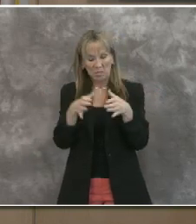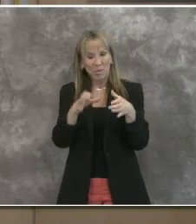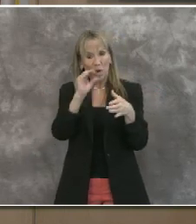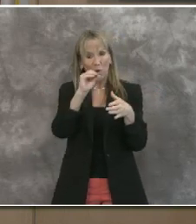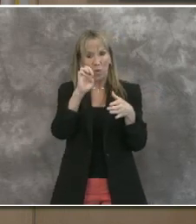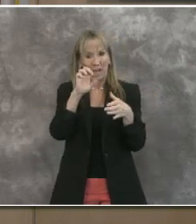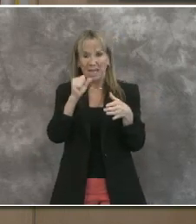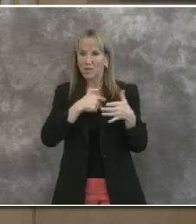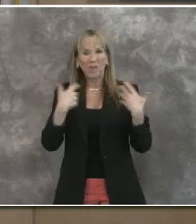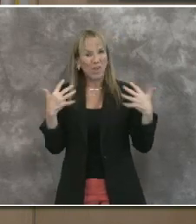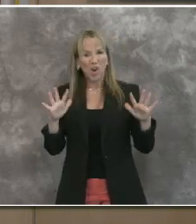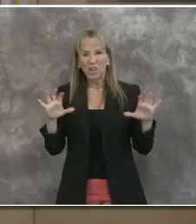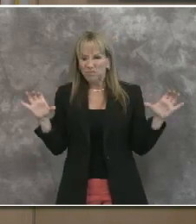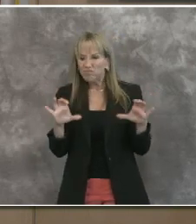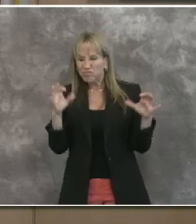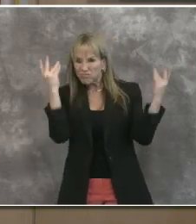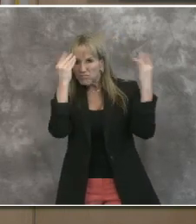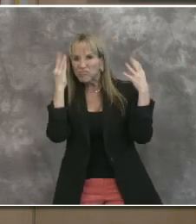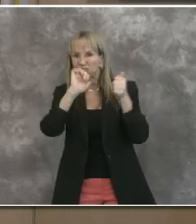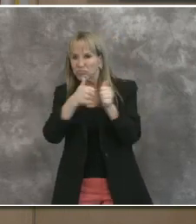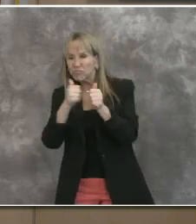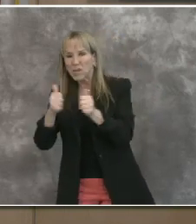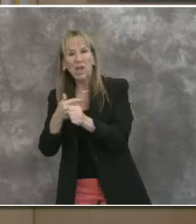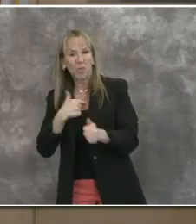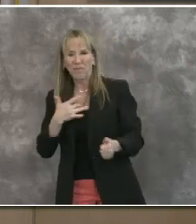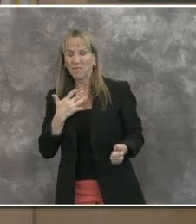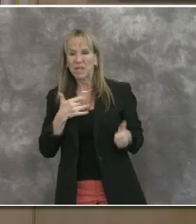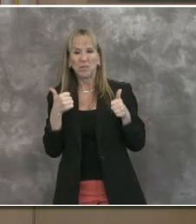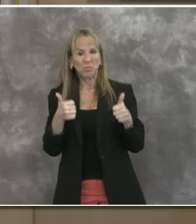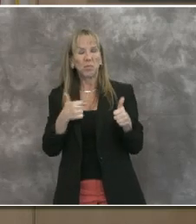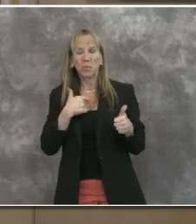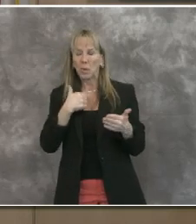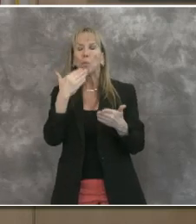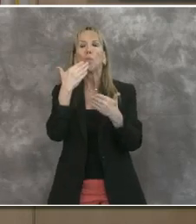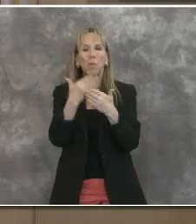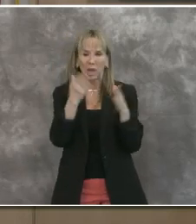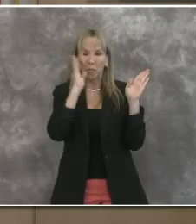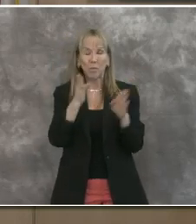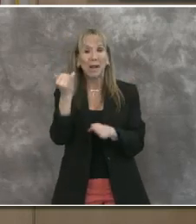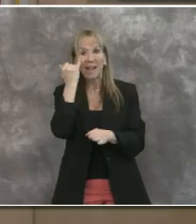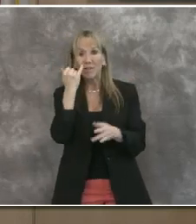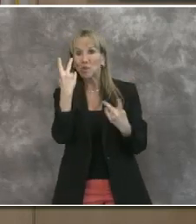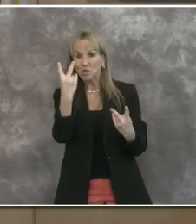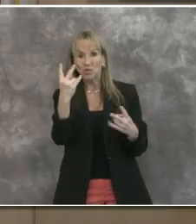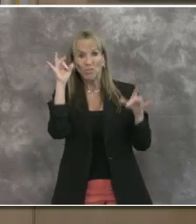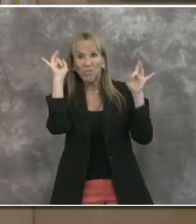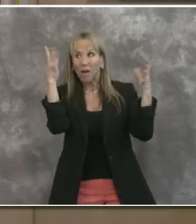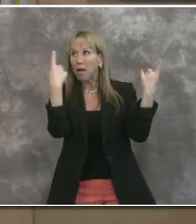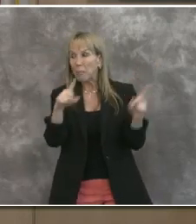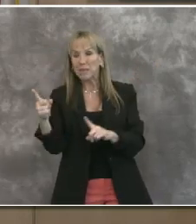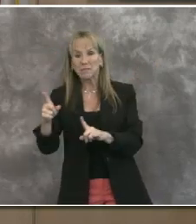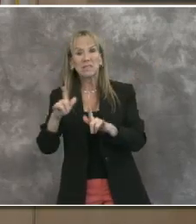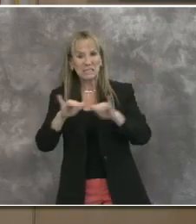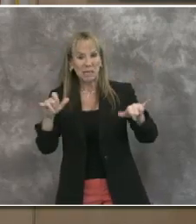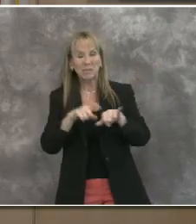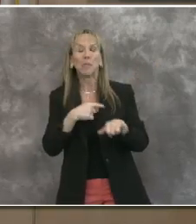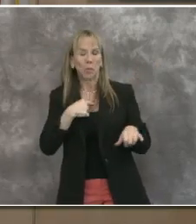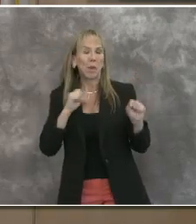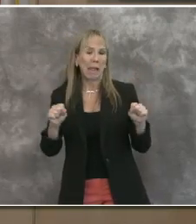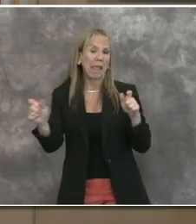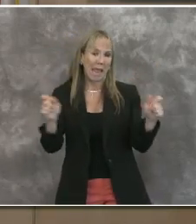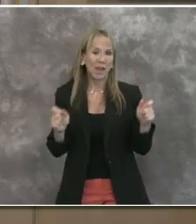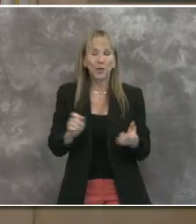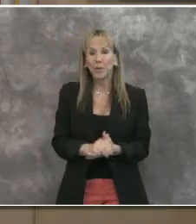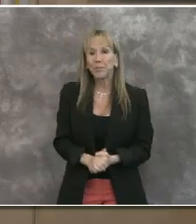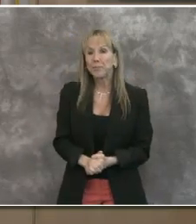preparing contingencies for, and we feel we are well prepared should we need to deal with two disasters at the same time. And Supervisor Fletcher, I